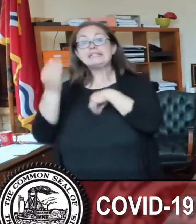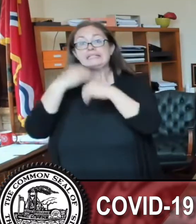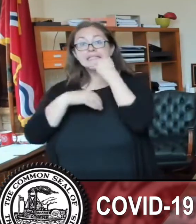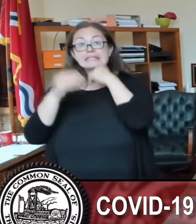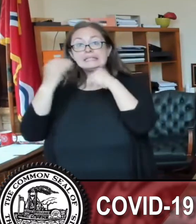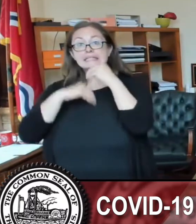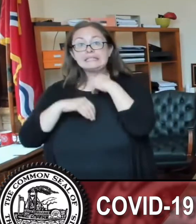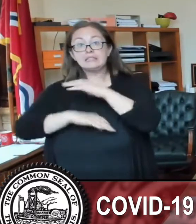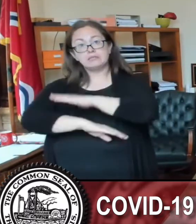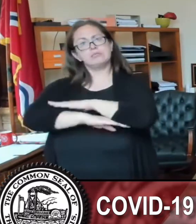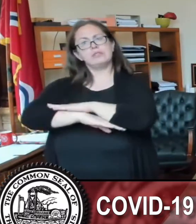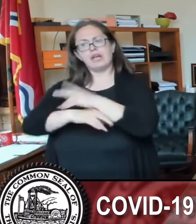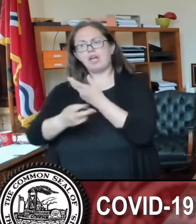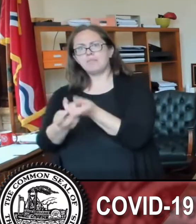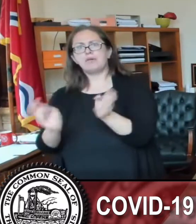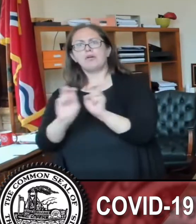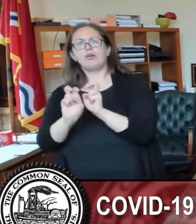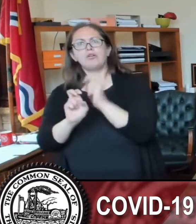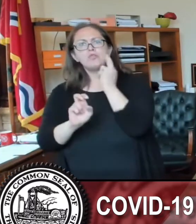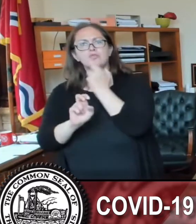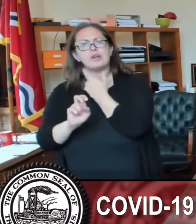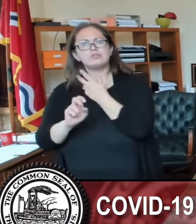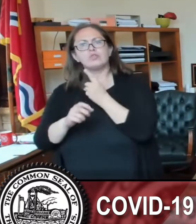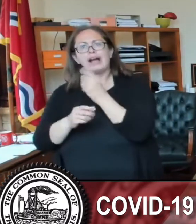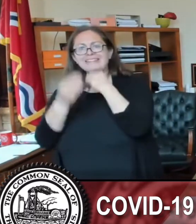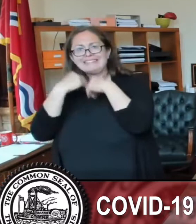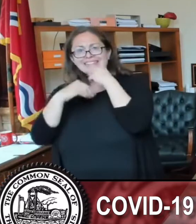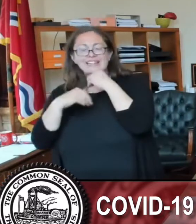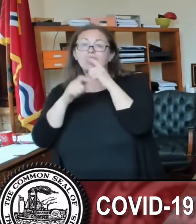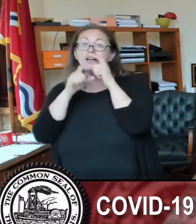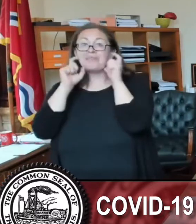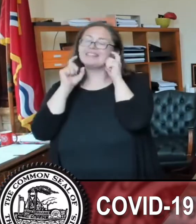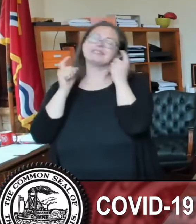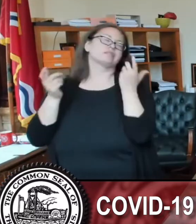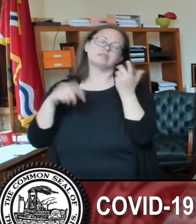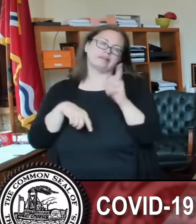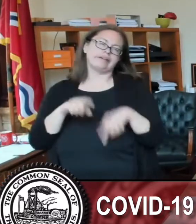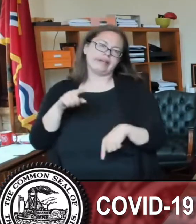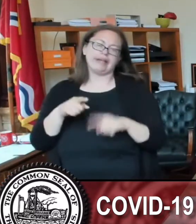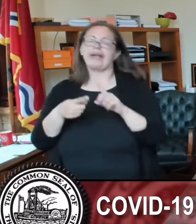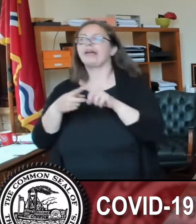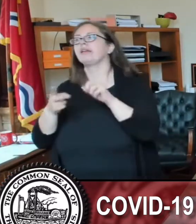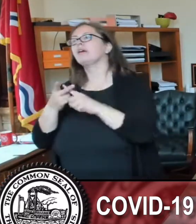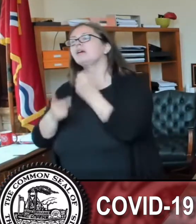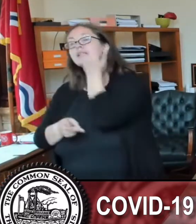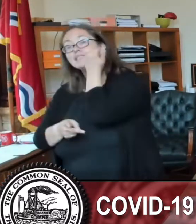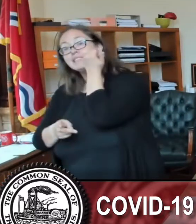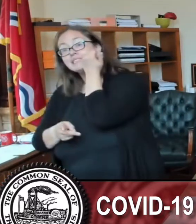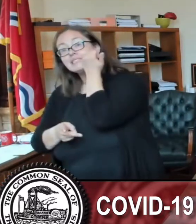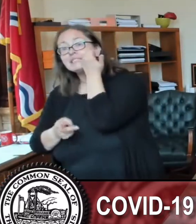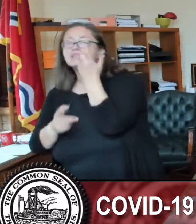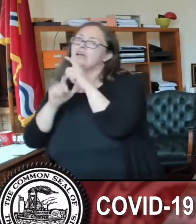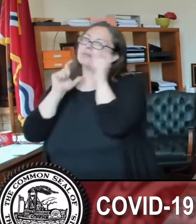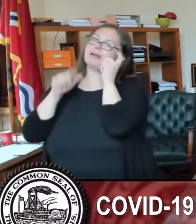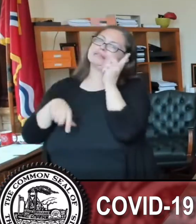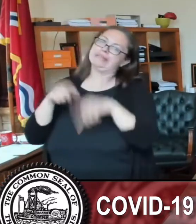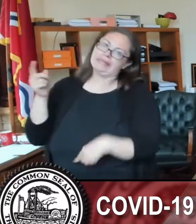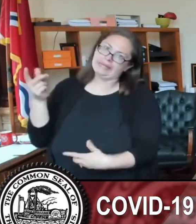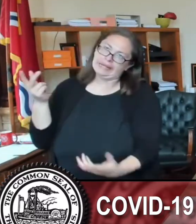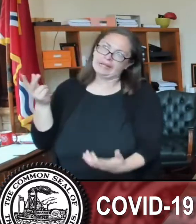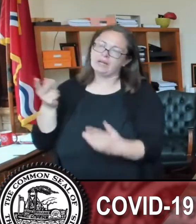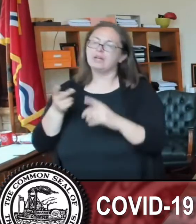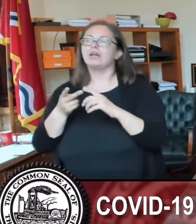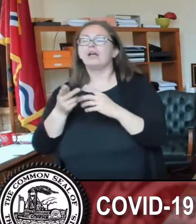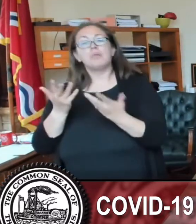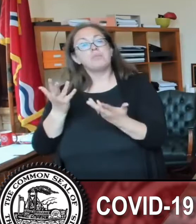at a table in a restaurant, you can't be wearing your masks. If you're at the dentist, you can't be wearing your mask.